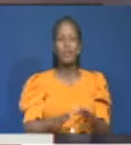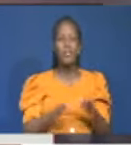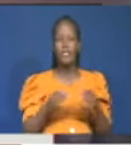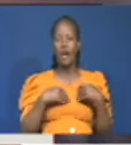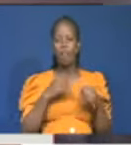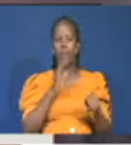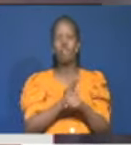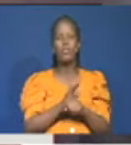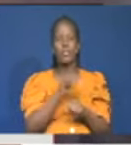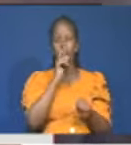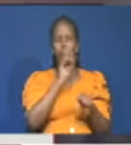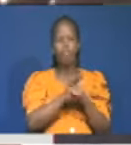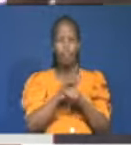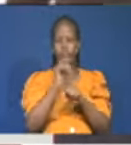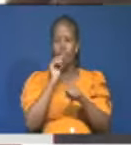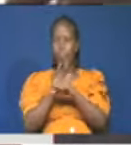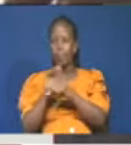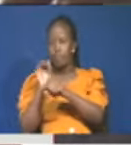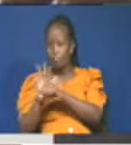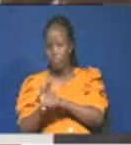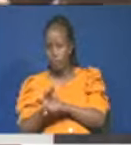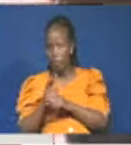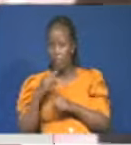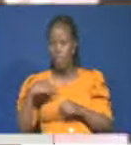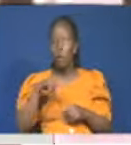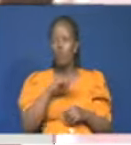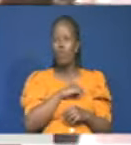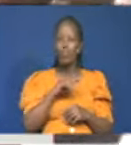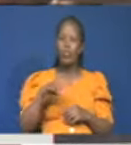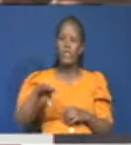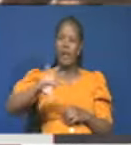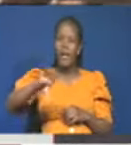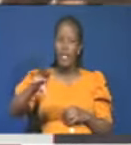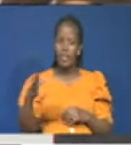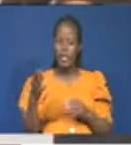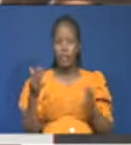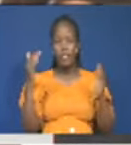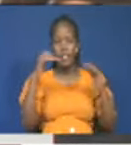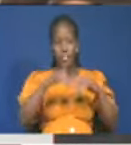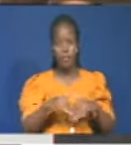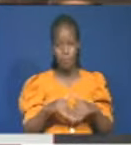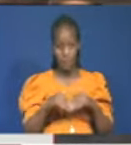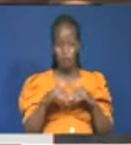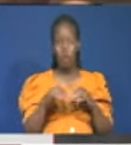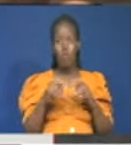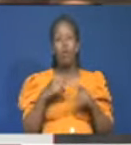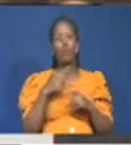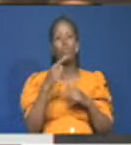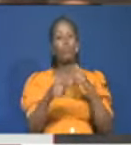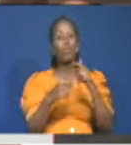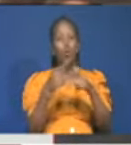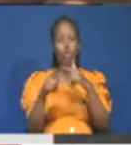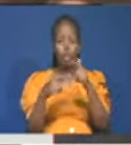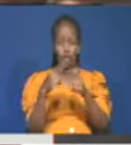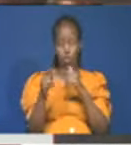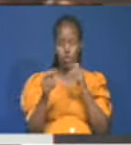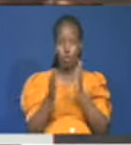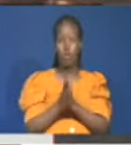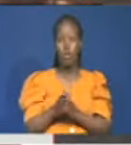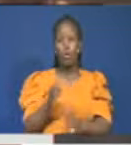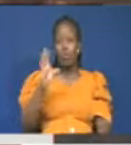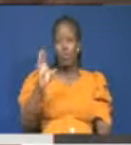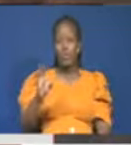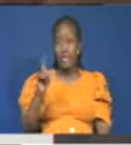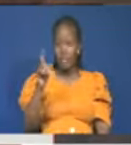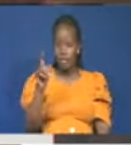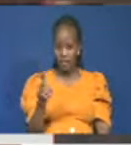County Assembly, we are going to legislate and we are going to follow up with the executive arm so that hiyo pesa